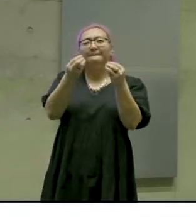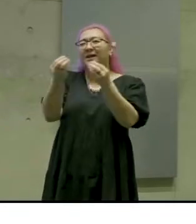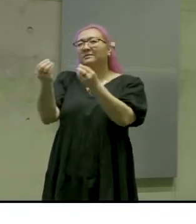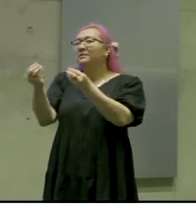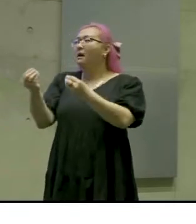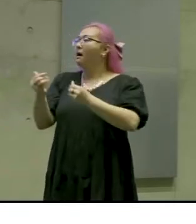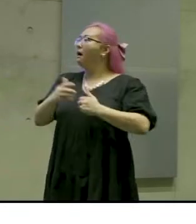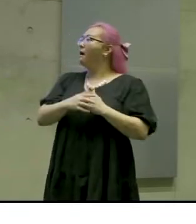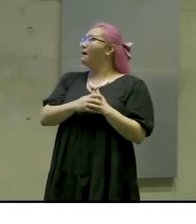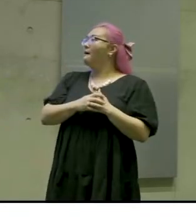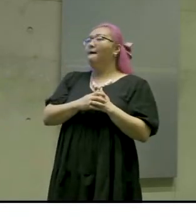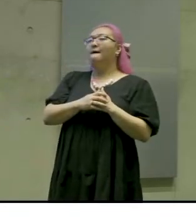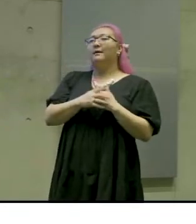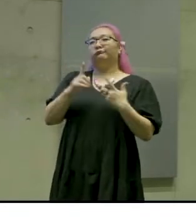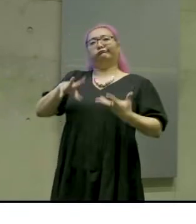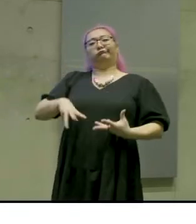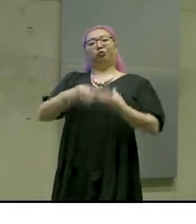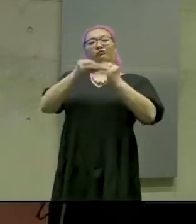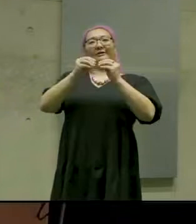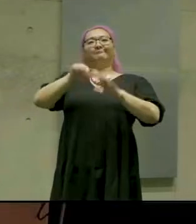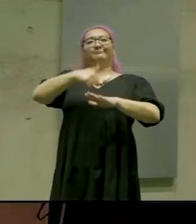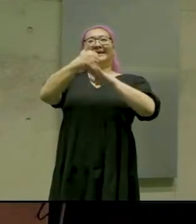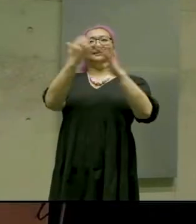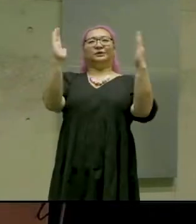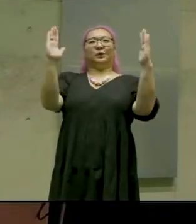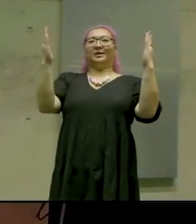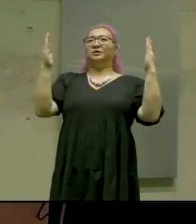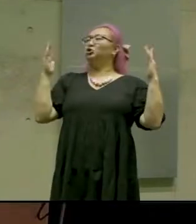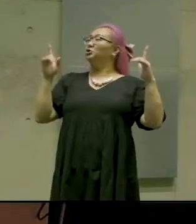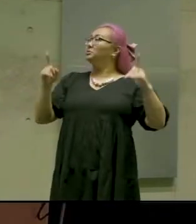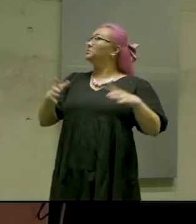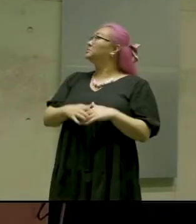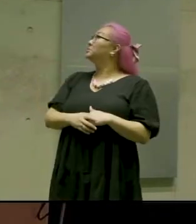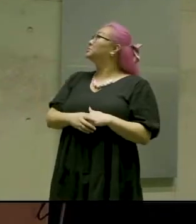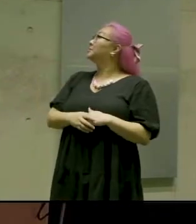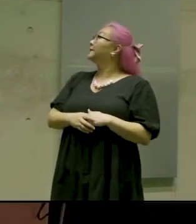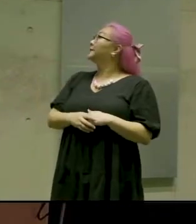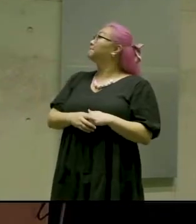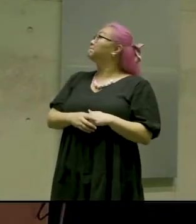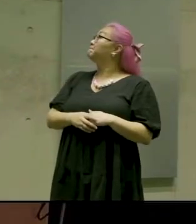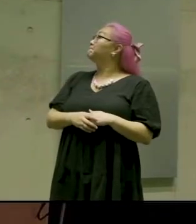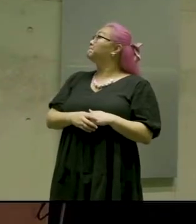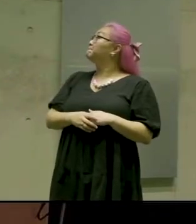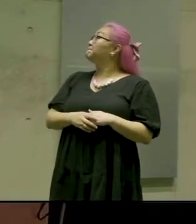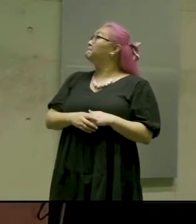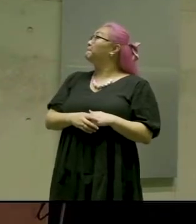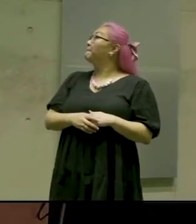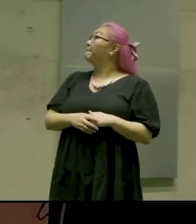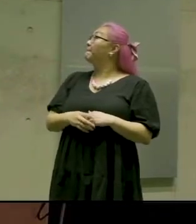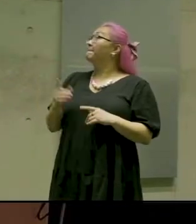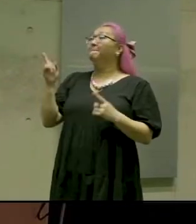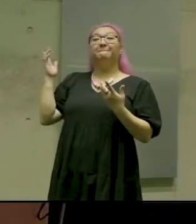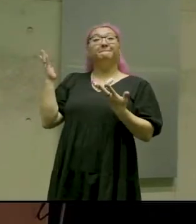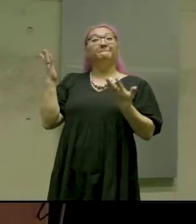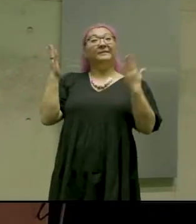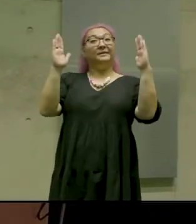creative coding, installation, design, and live music. So the installation was set as